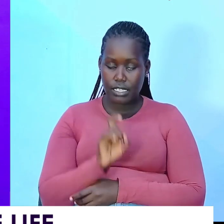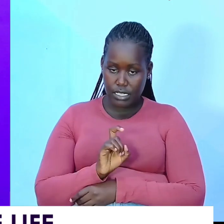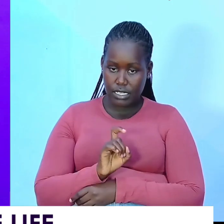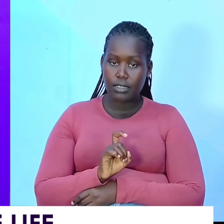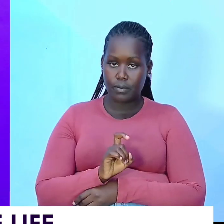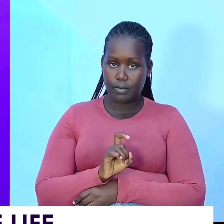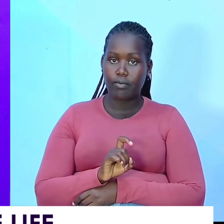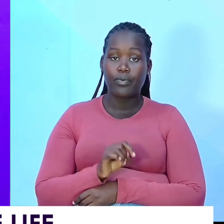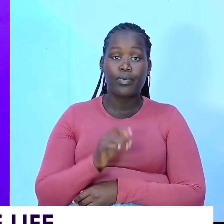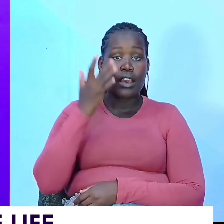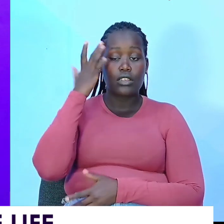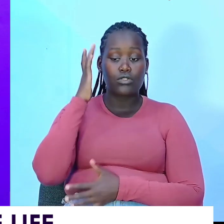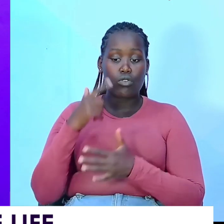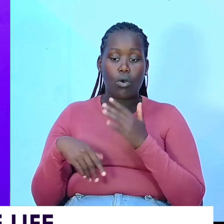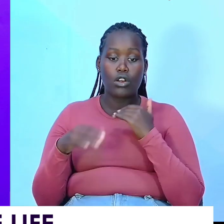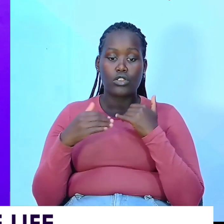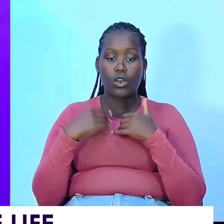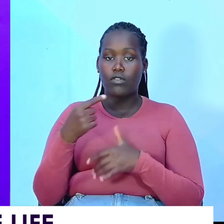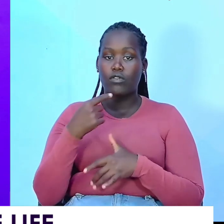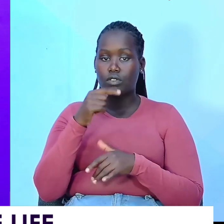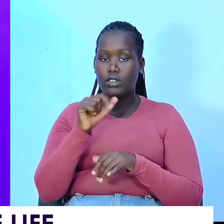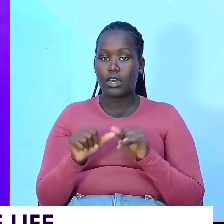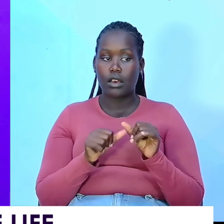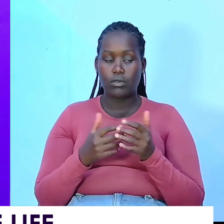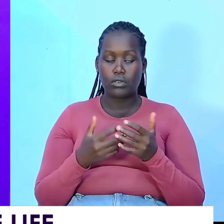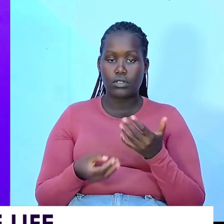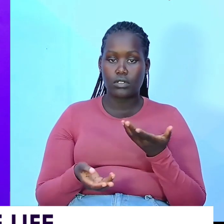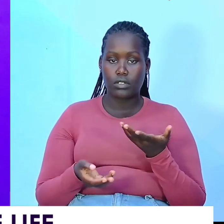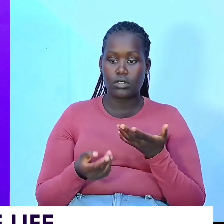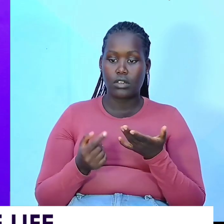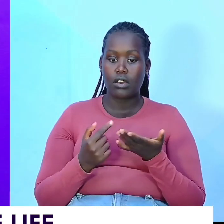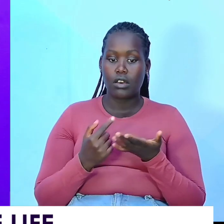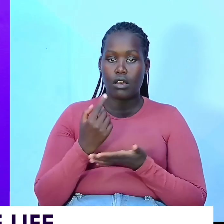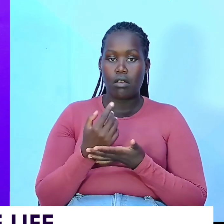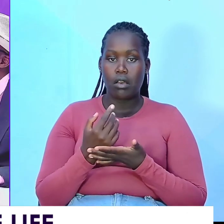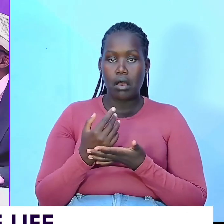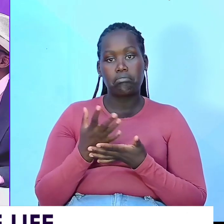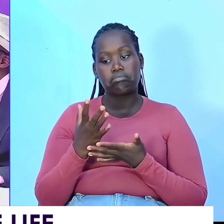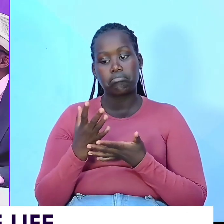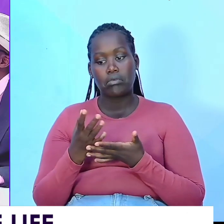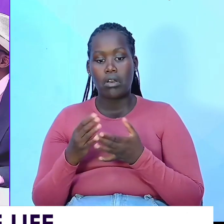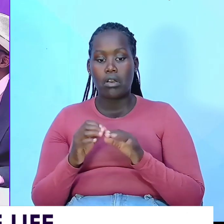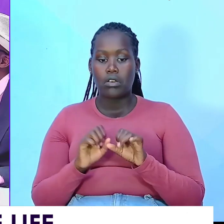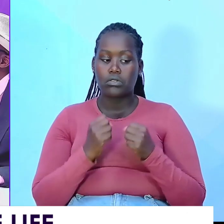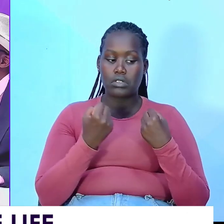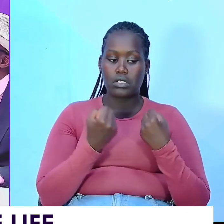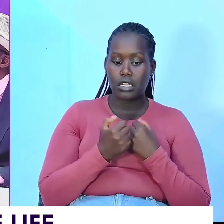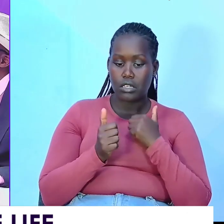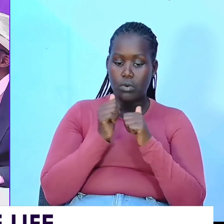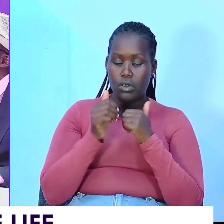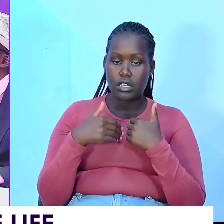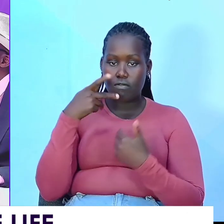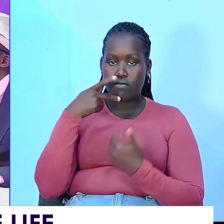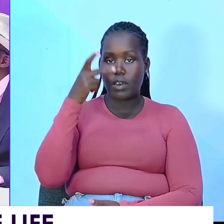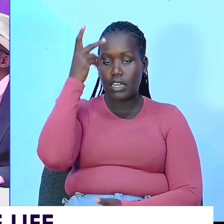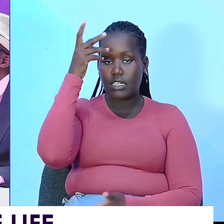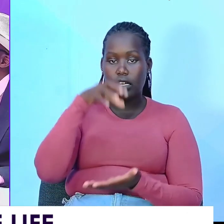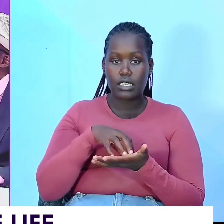I don't know what you have to say about marks of a society that has a parenting crisis. Are you able